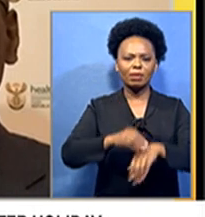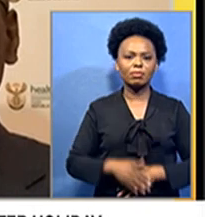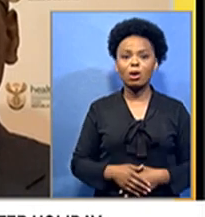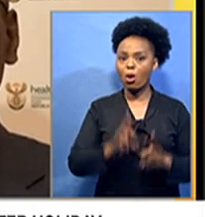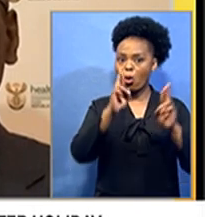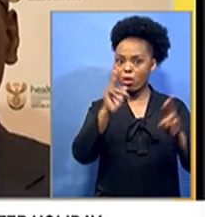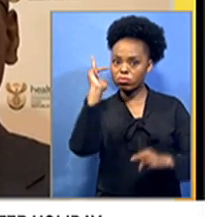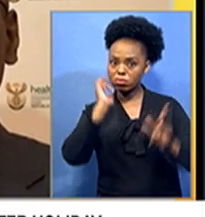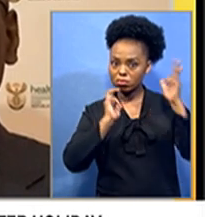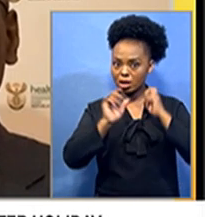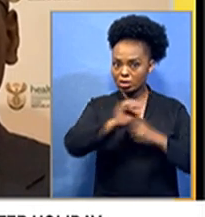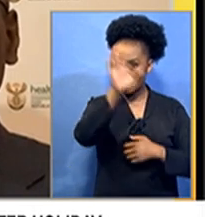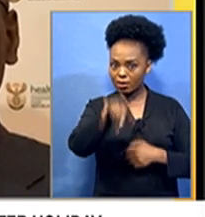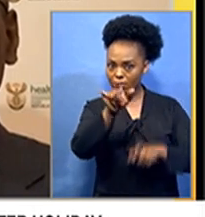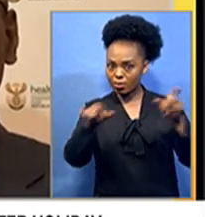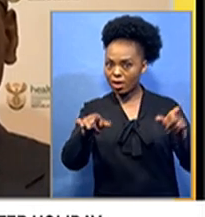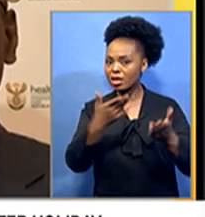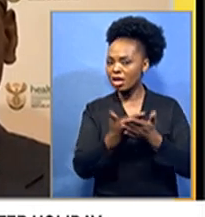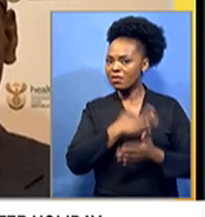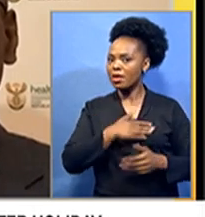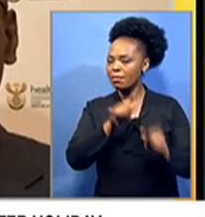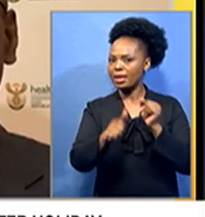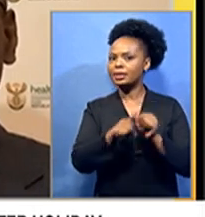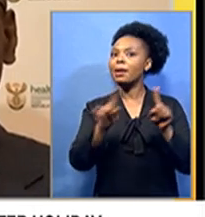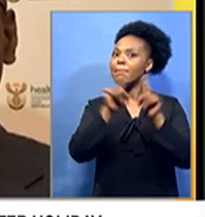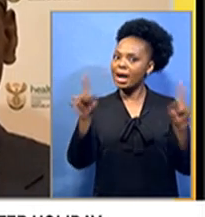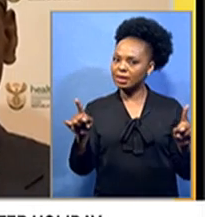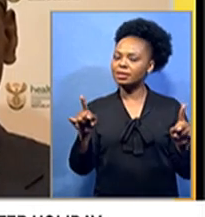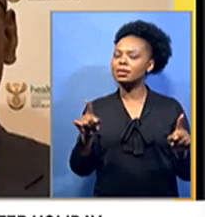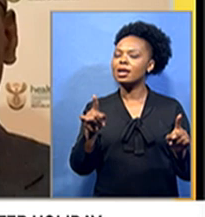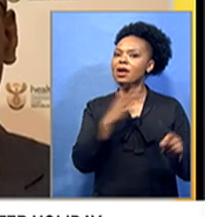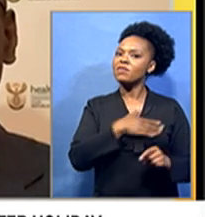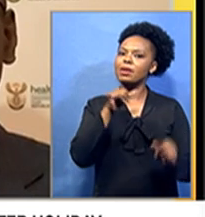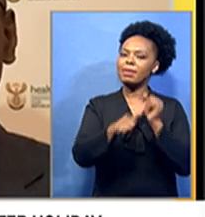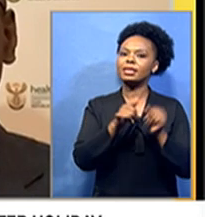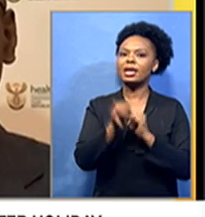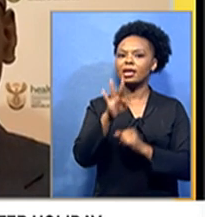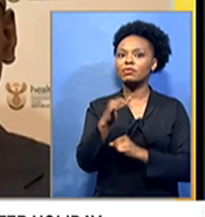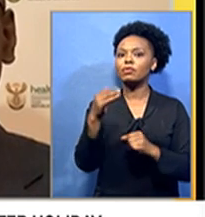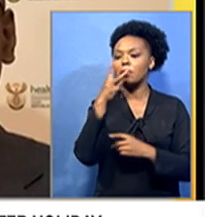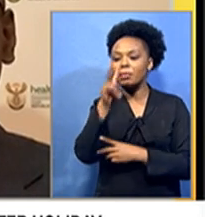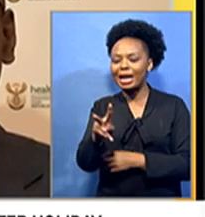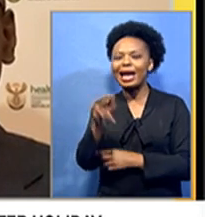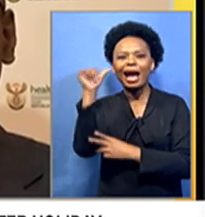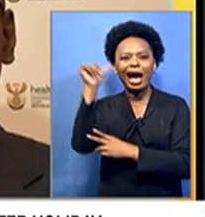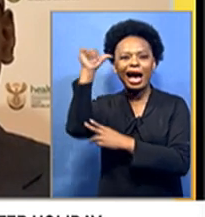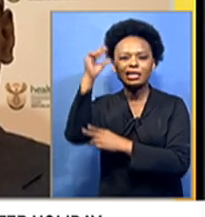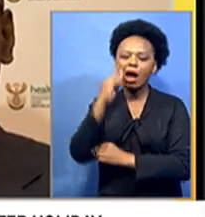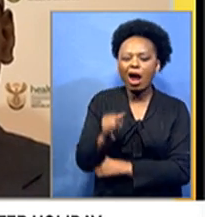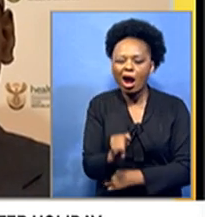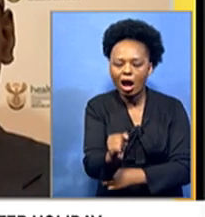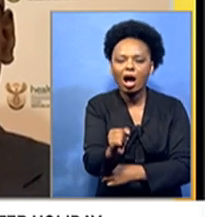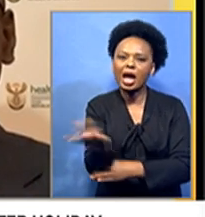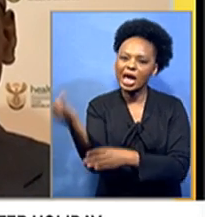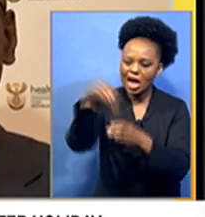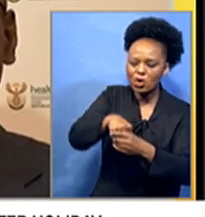but I suppose they will start feeling better when we start seeing particularly elderly people are also being included in this, because there's a lot of worry.